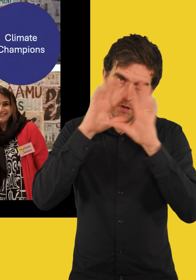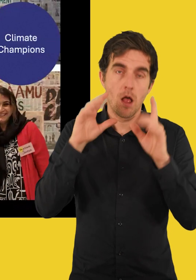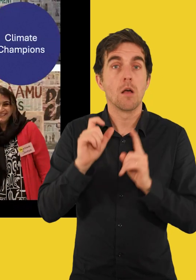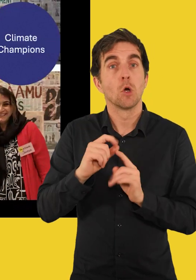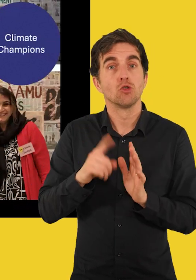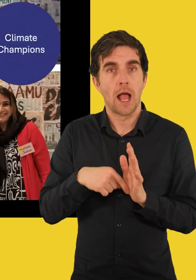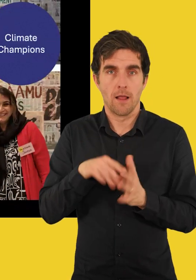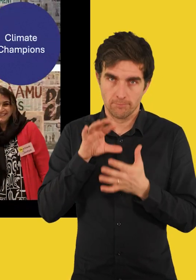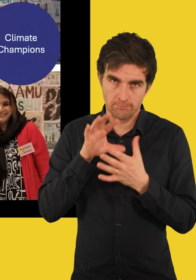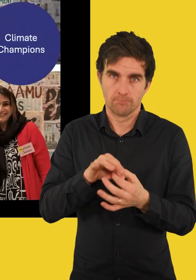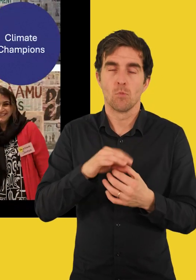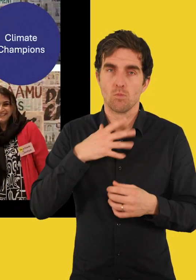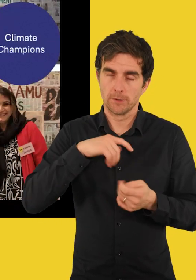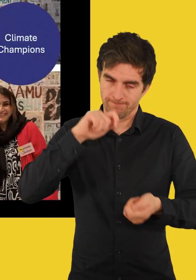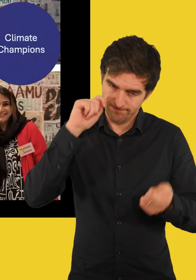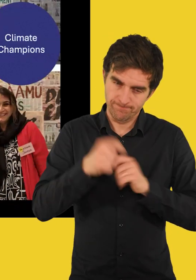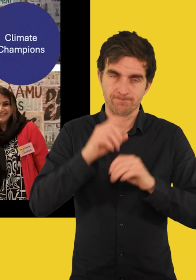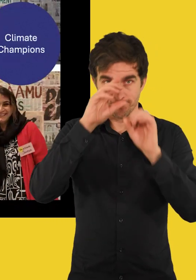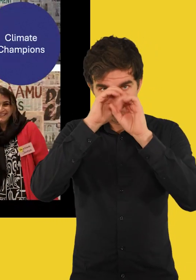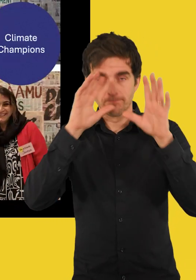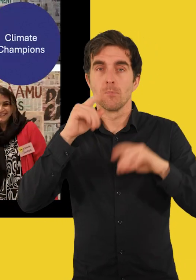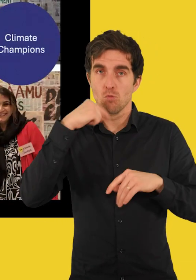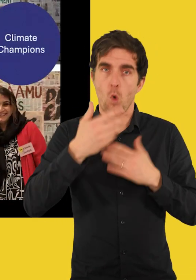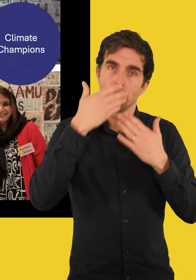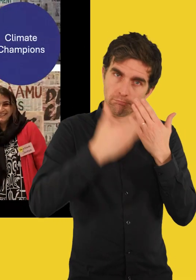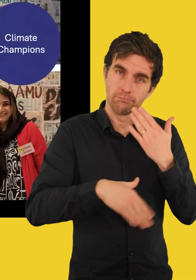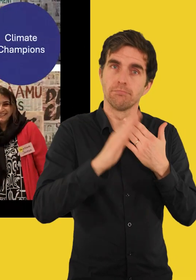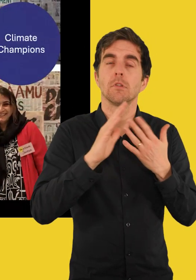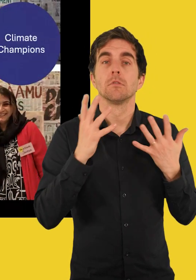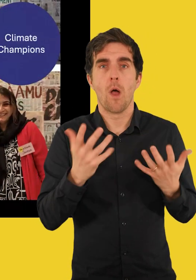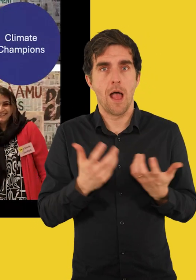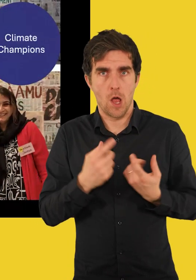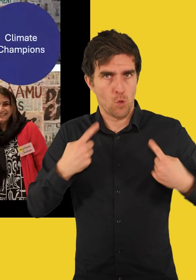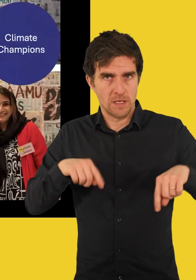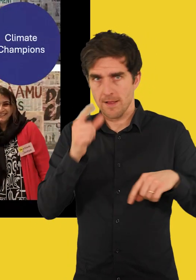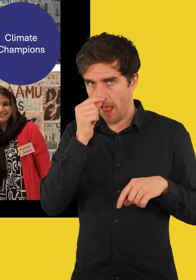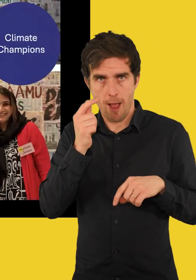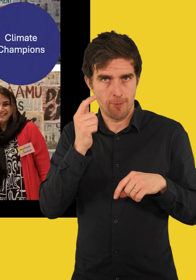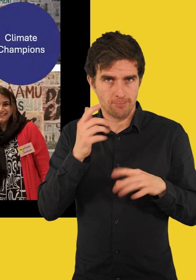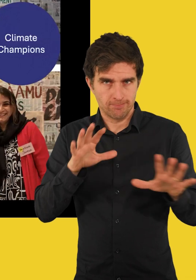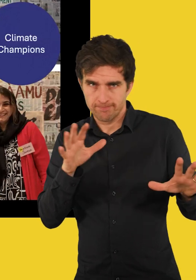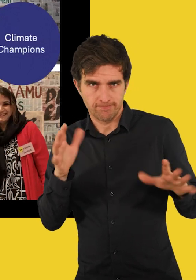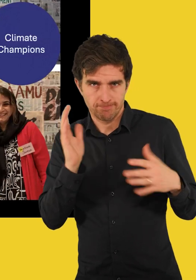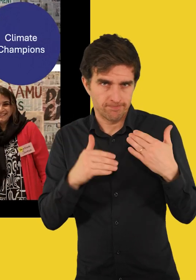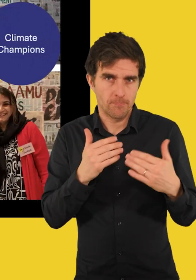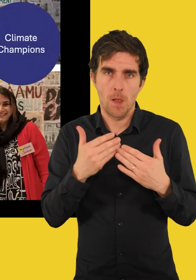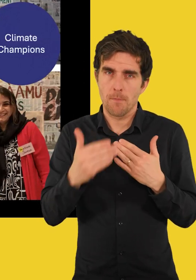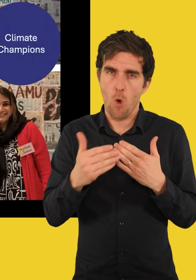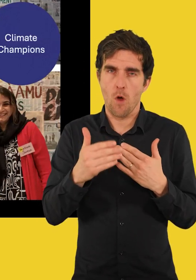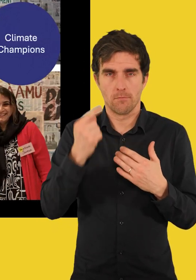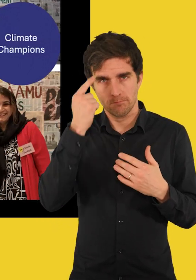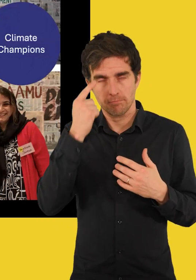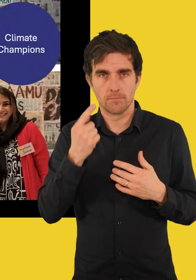revolved around reimagining tomorrow. How might we collectively start thinking long term, be more speculative in